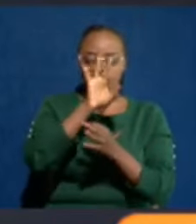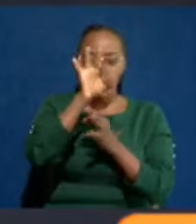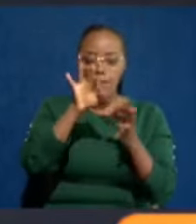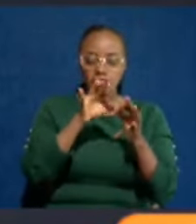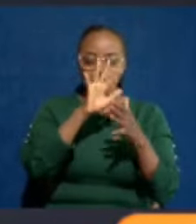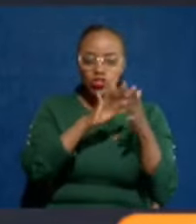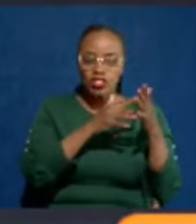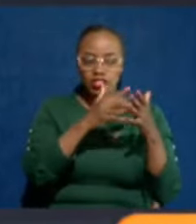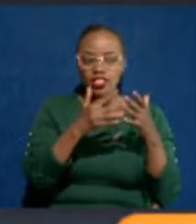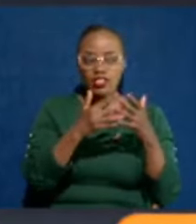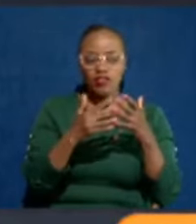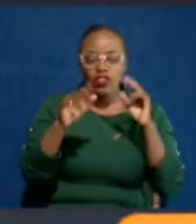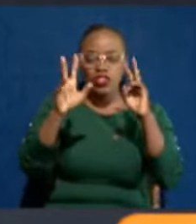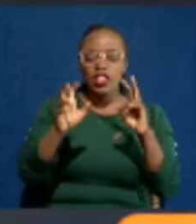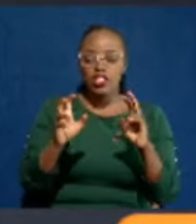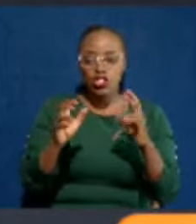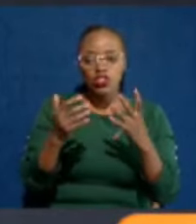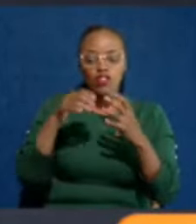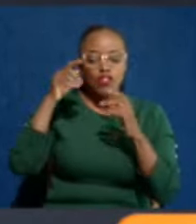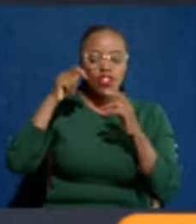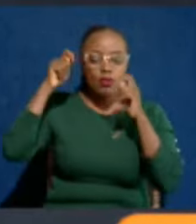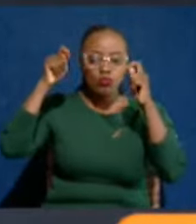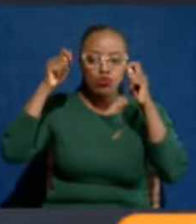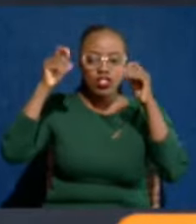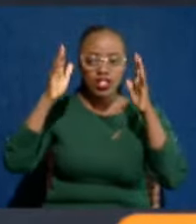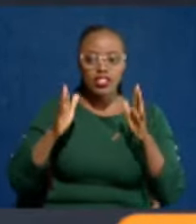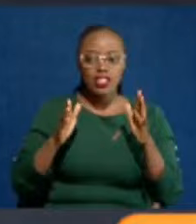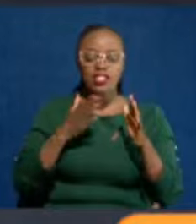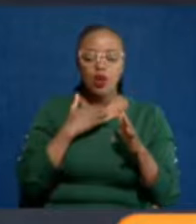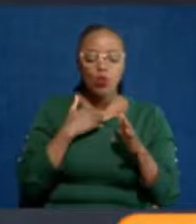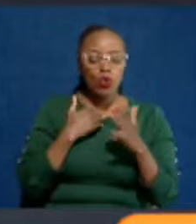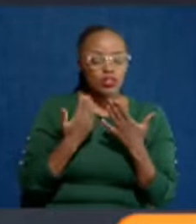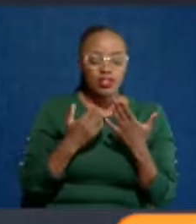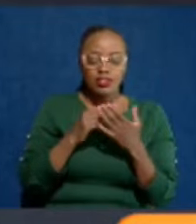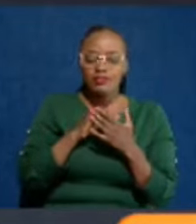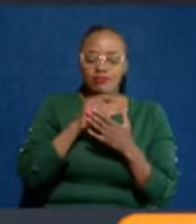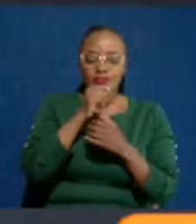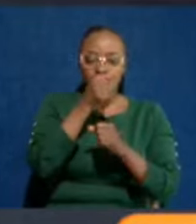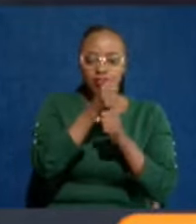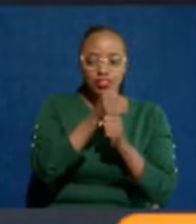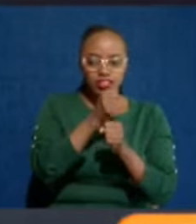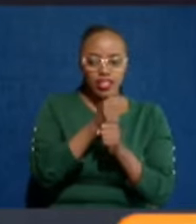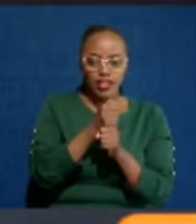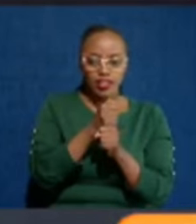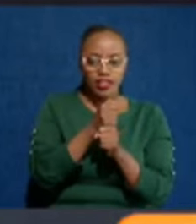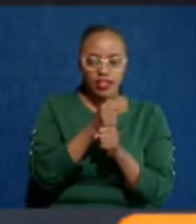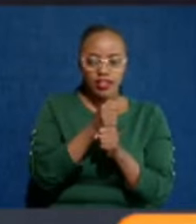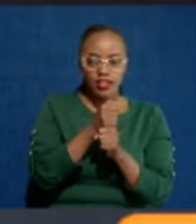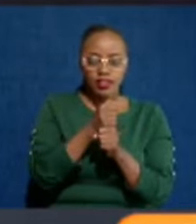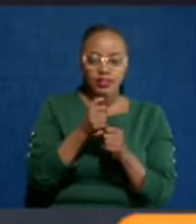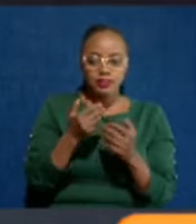structure in terms of what the protesters also wanted done.